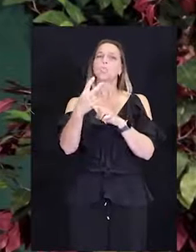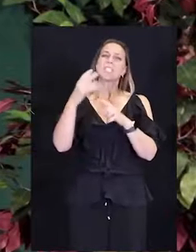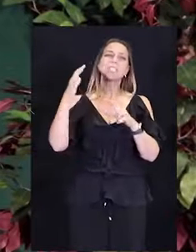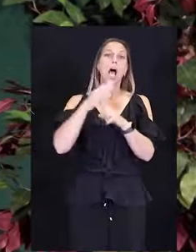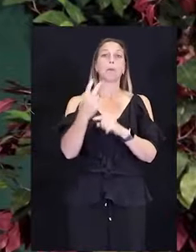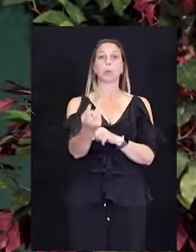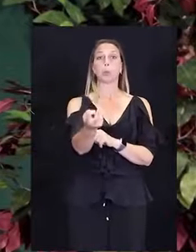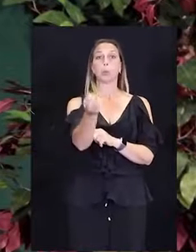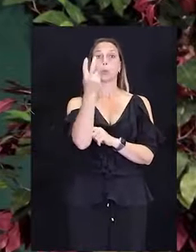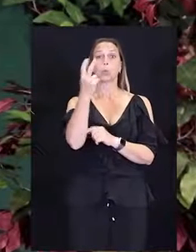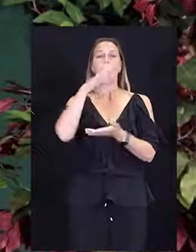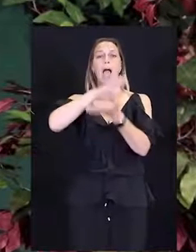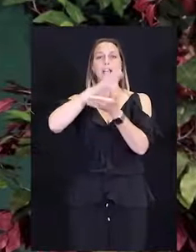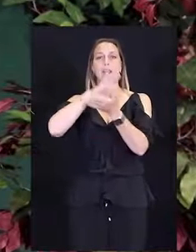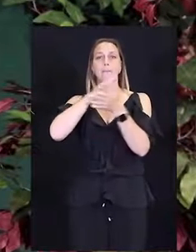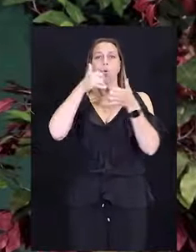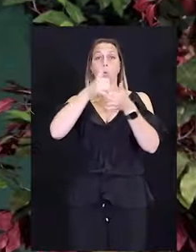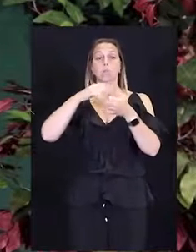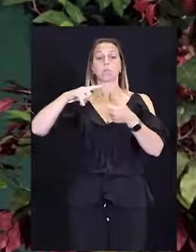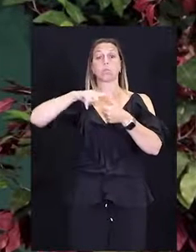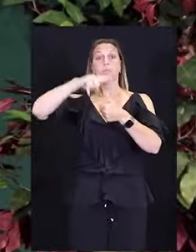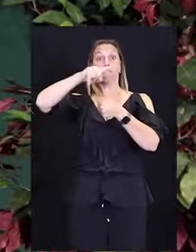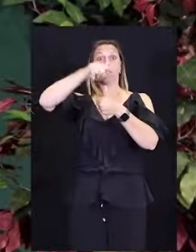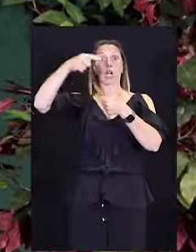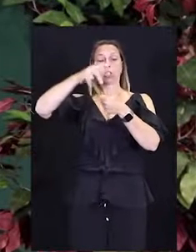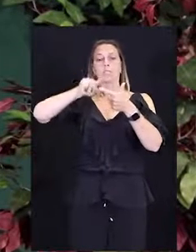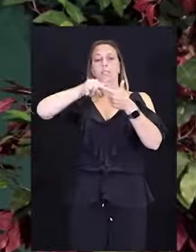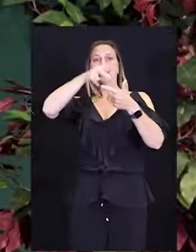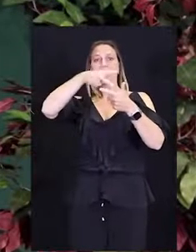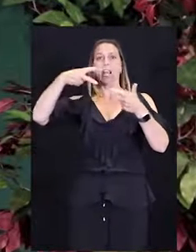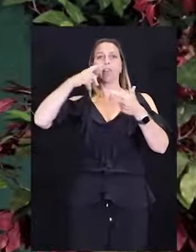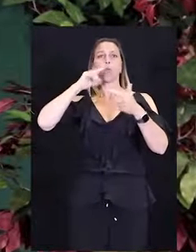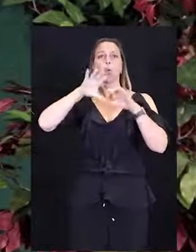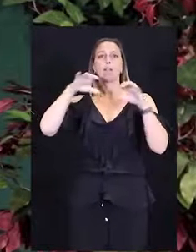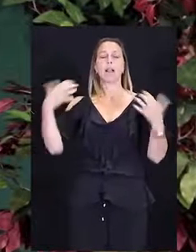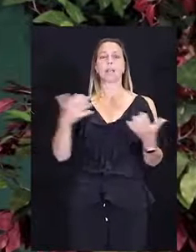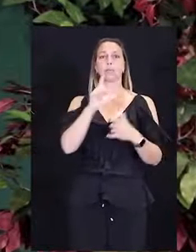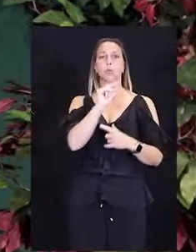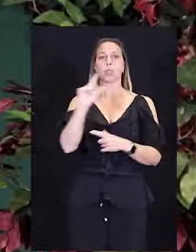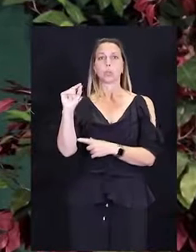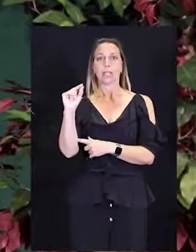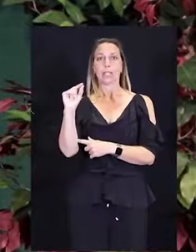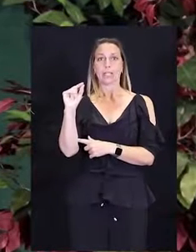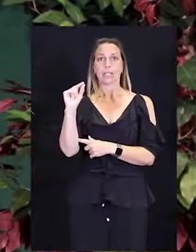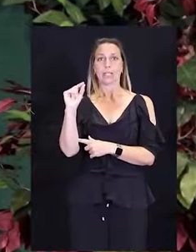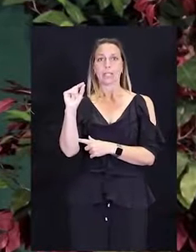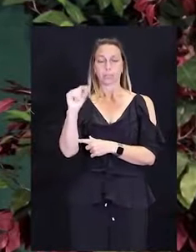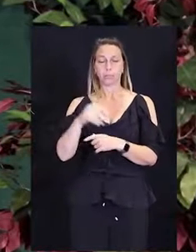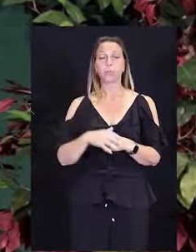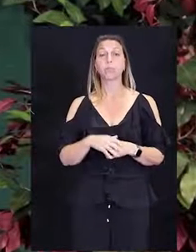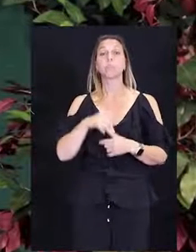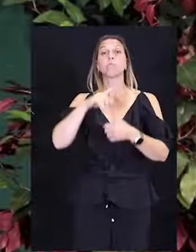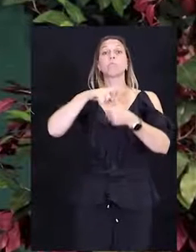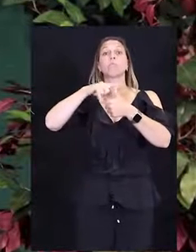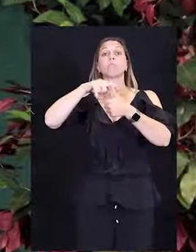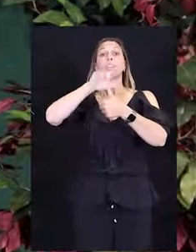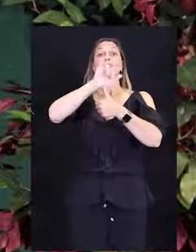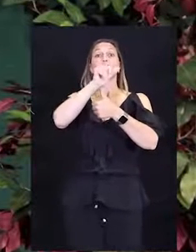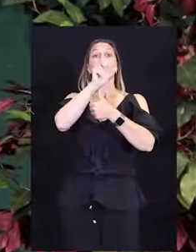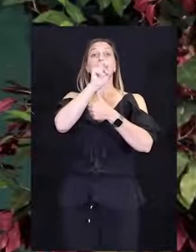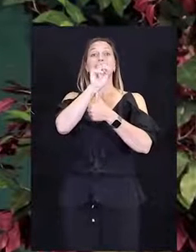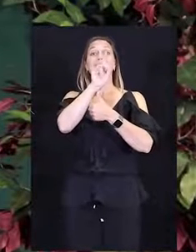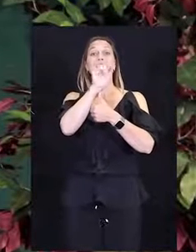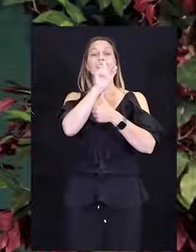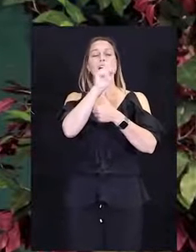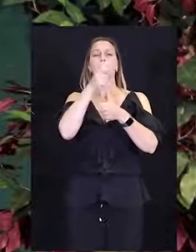most prestigious academic awards, the Valedictorian and Salutatorian of the Class of 2020. Jason